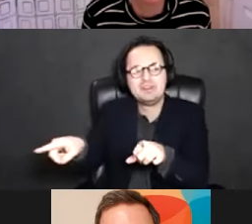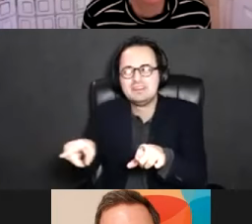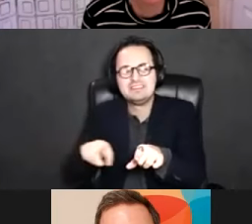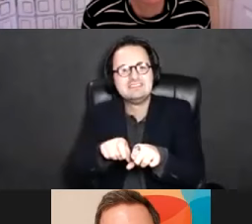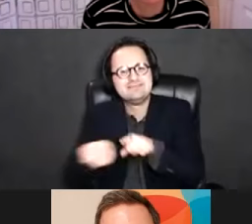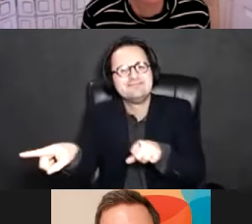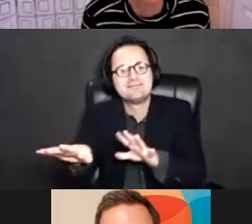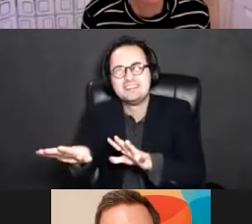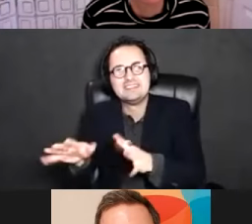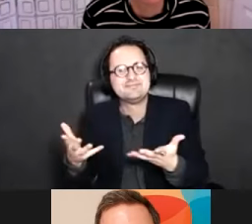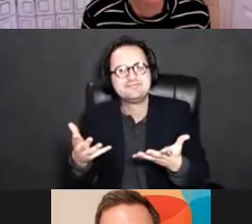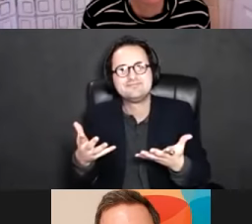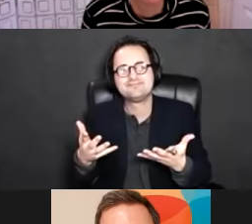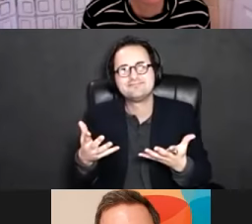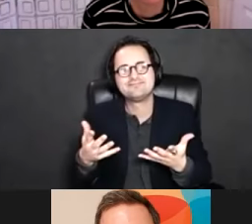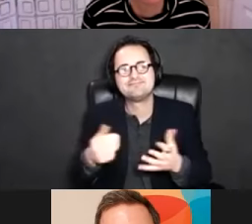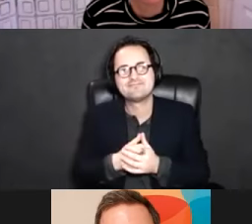that